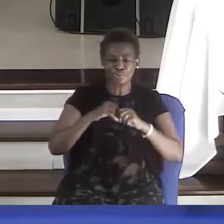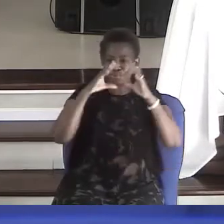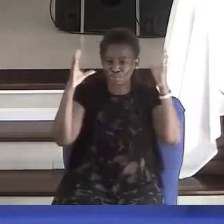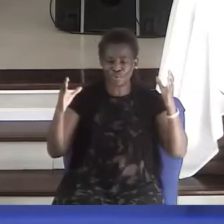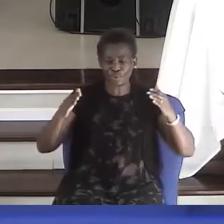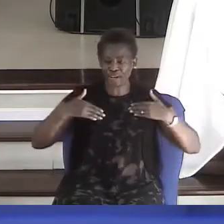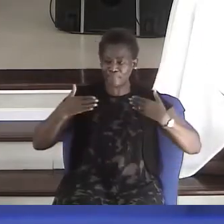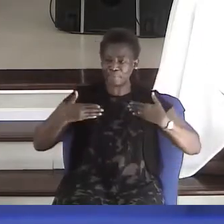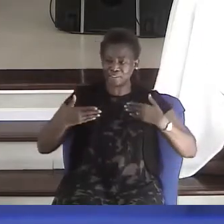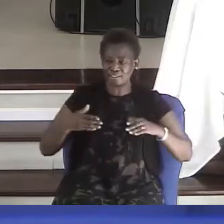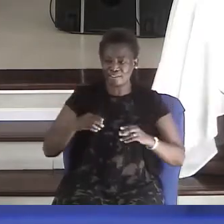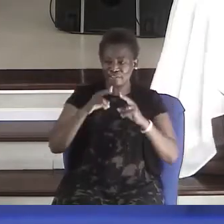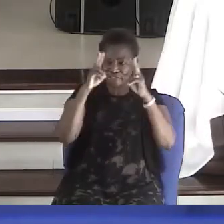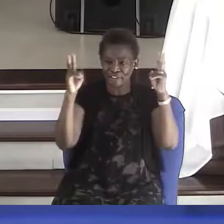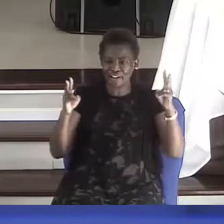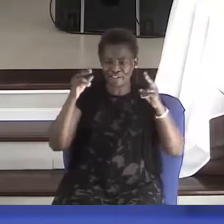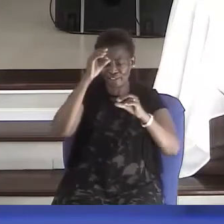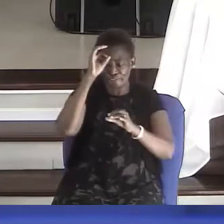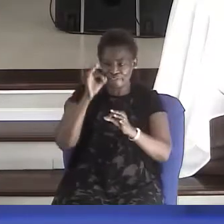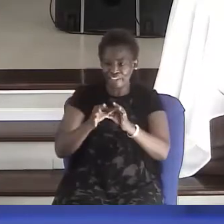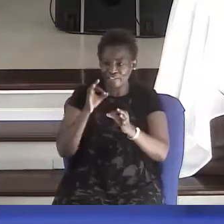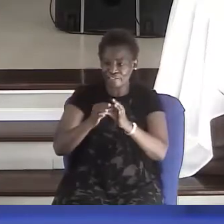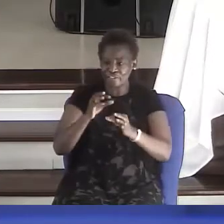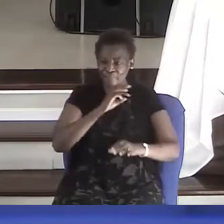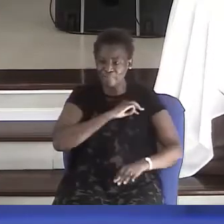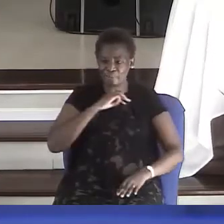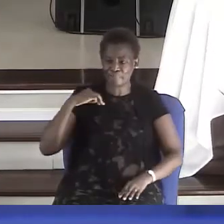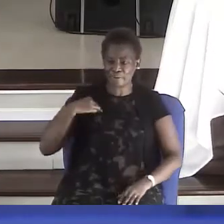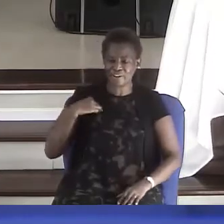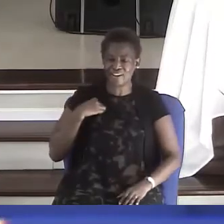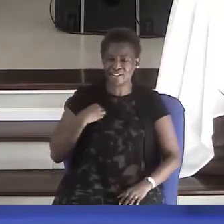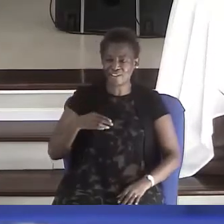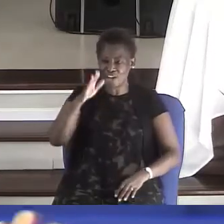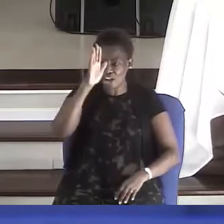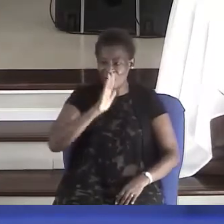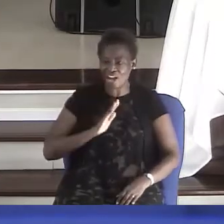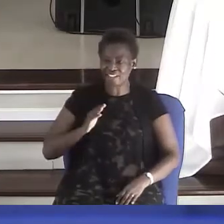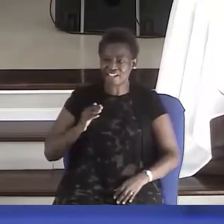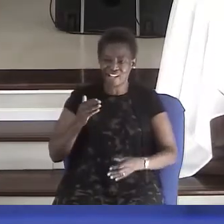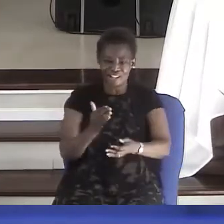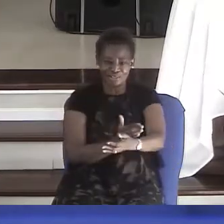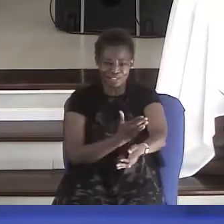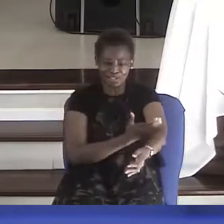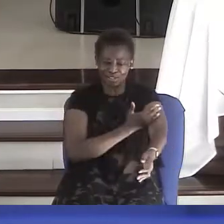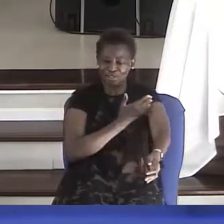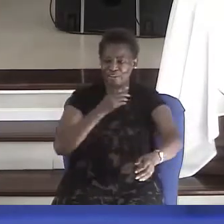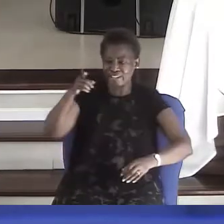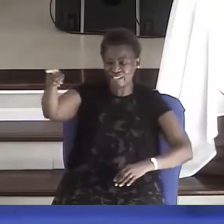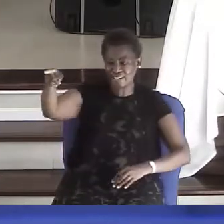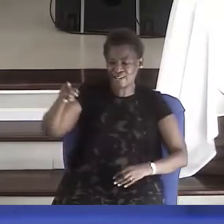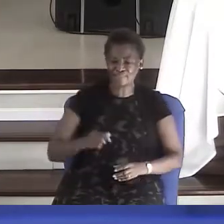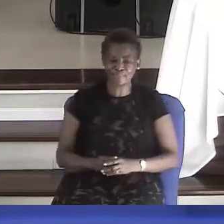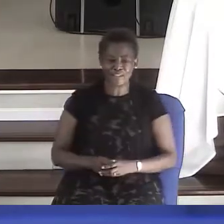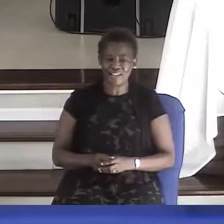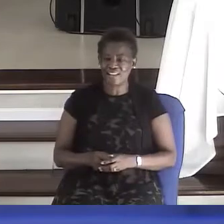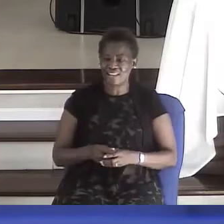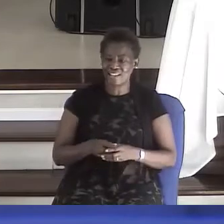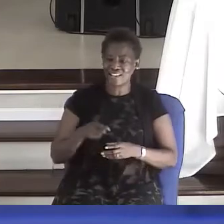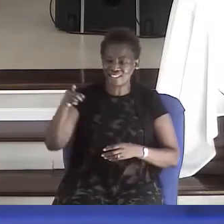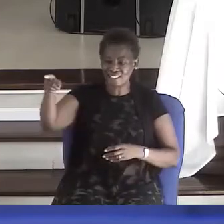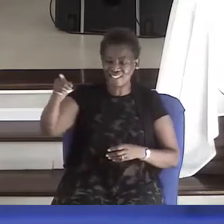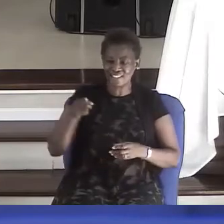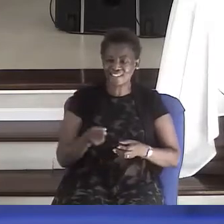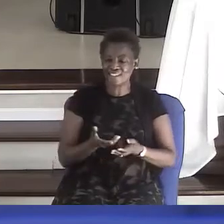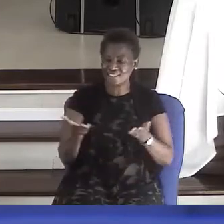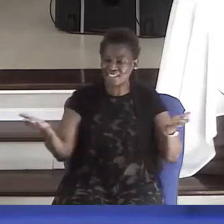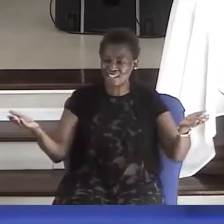and God has restored him. He's with us today. Put your hands for a praise to the Lord today as we welcome Zeus back